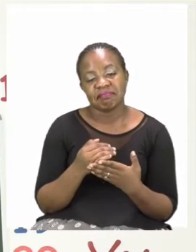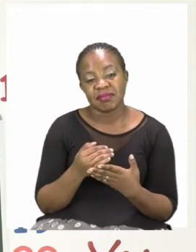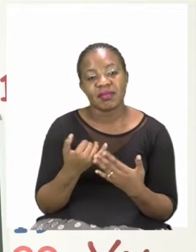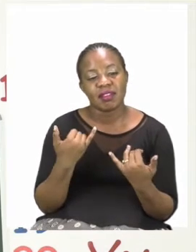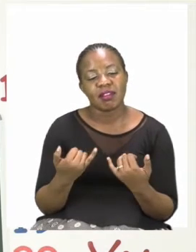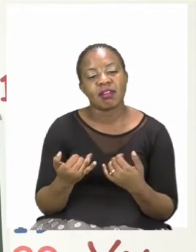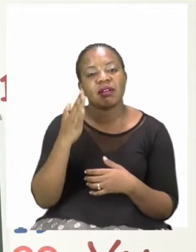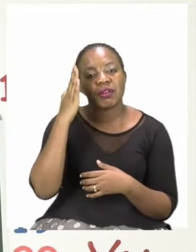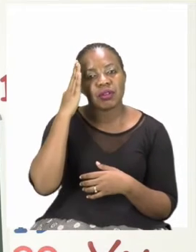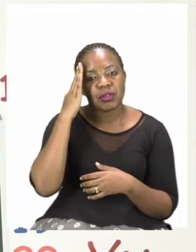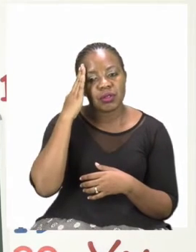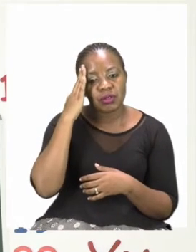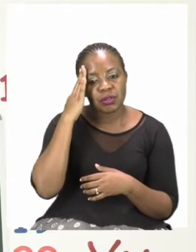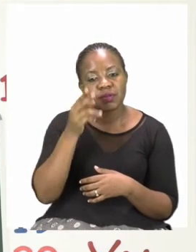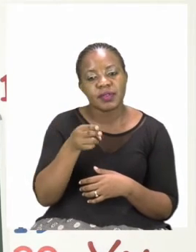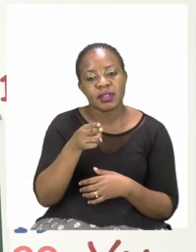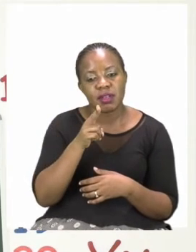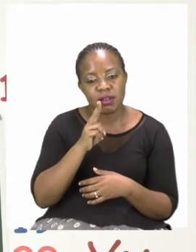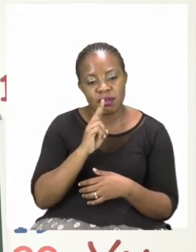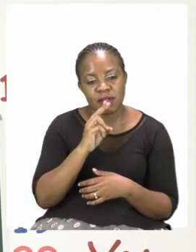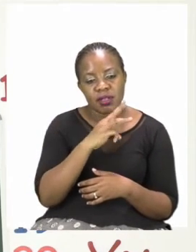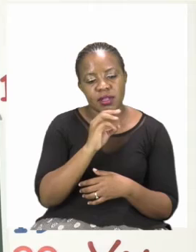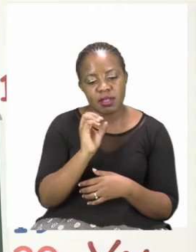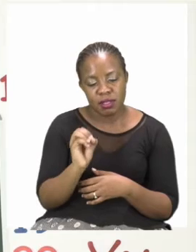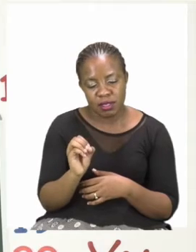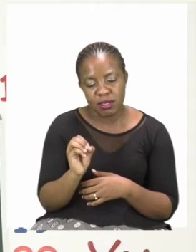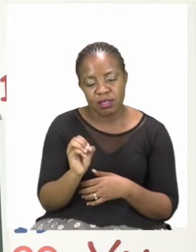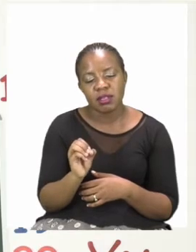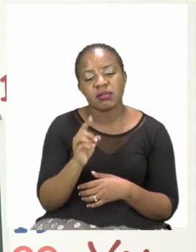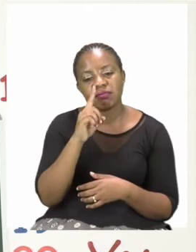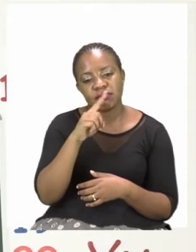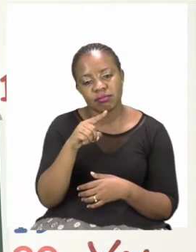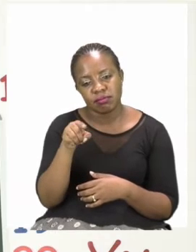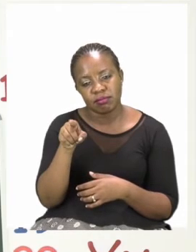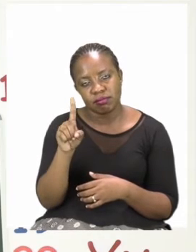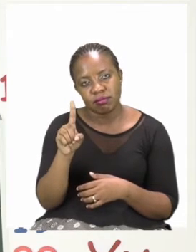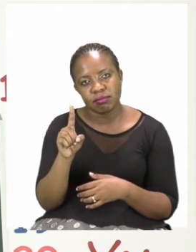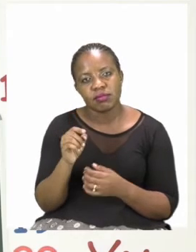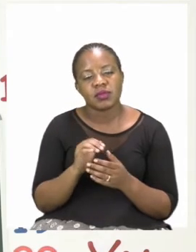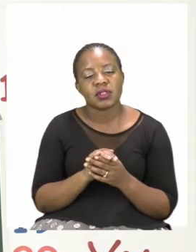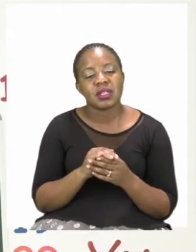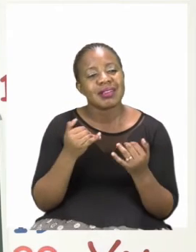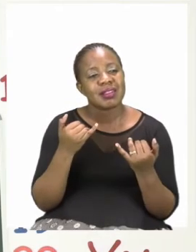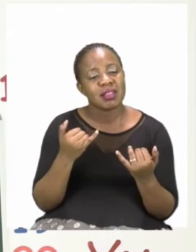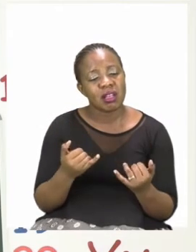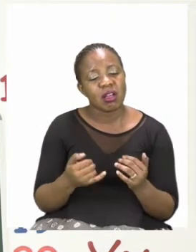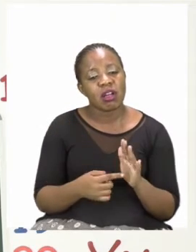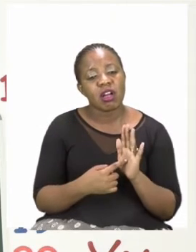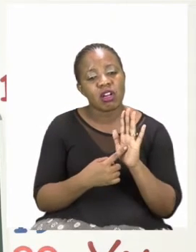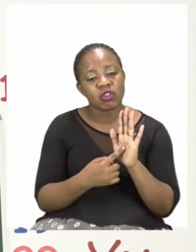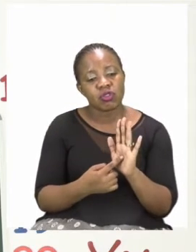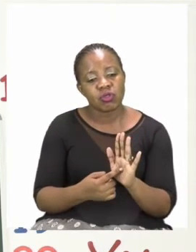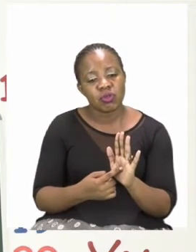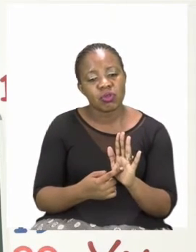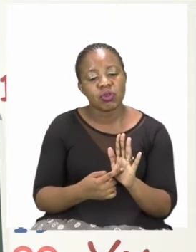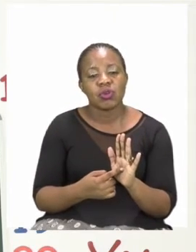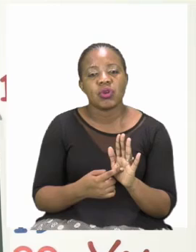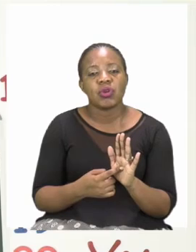some paint, you're going to move side to side, starting from the head,